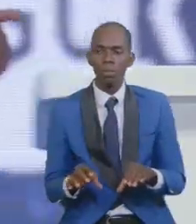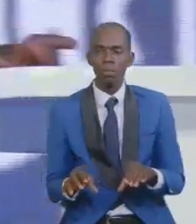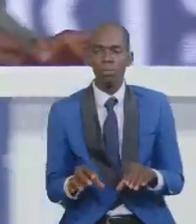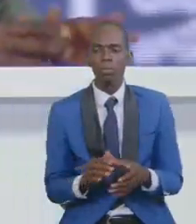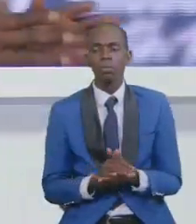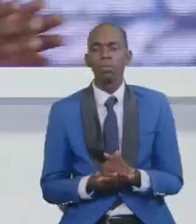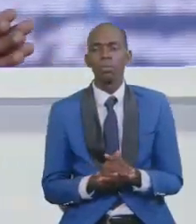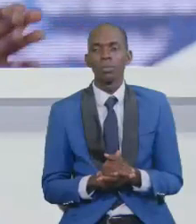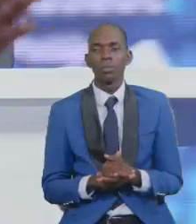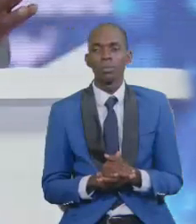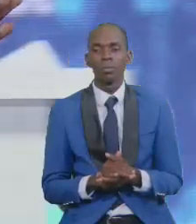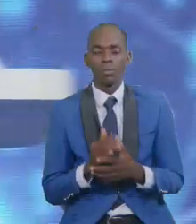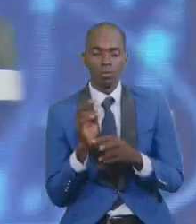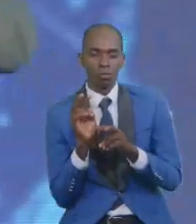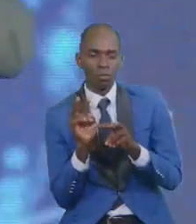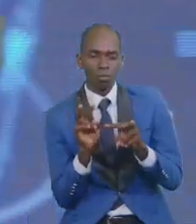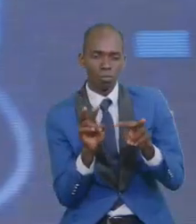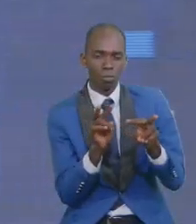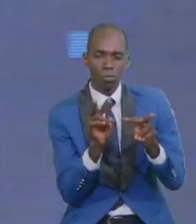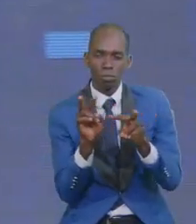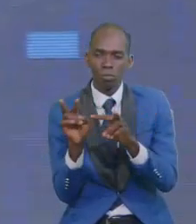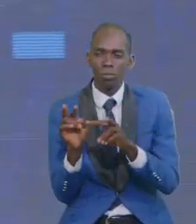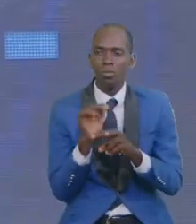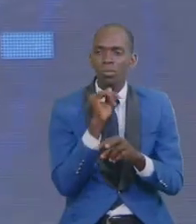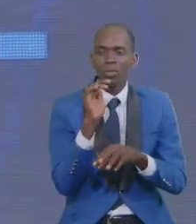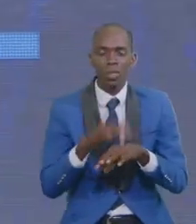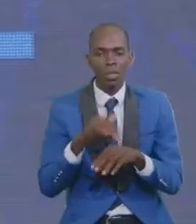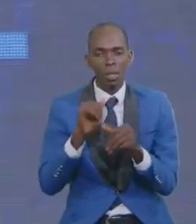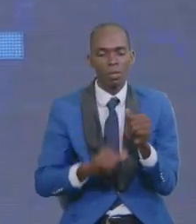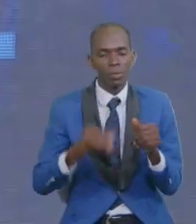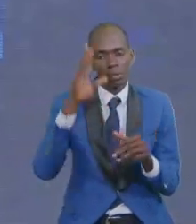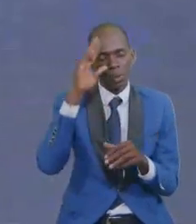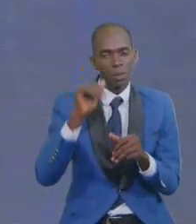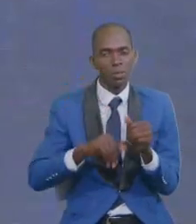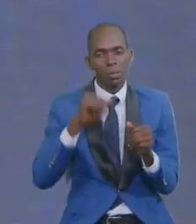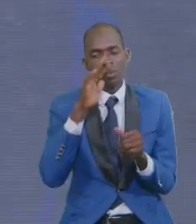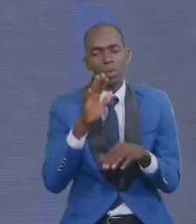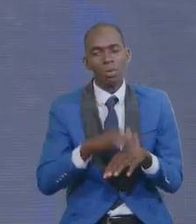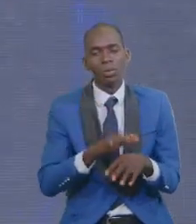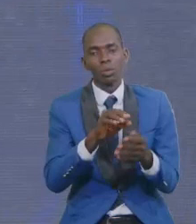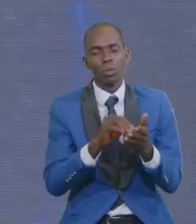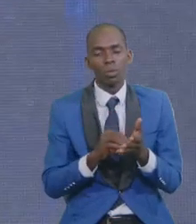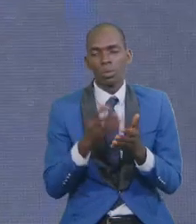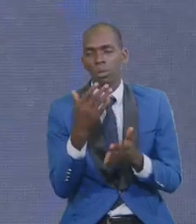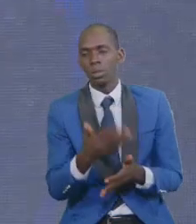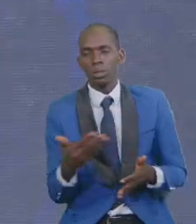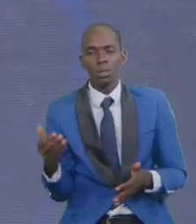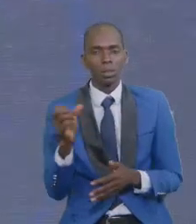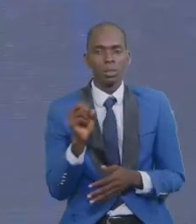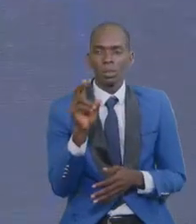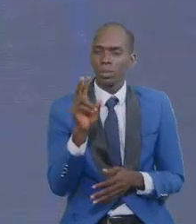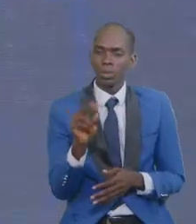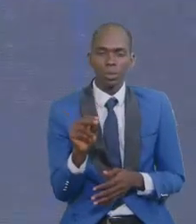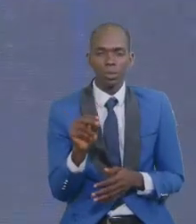Look not every man, every woman on his own things, on her own things.